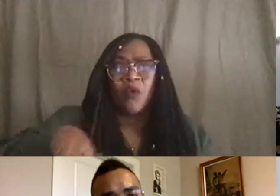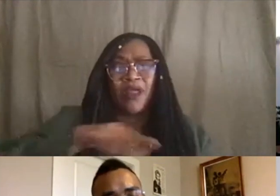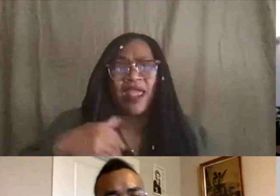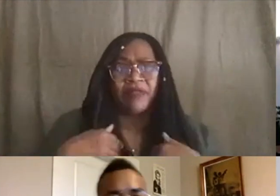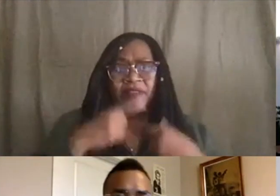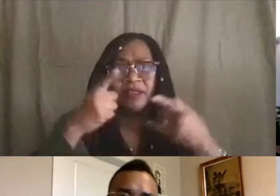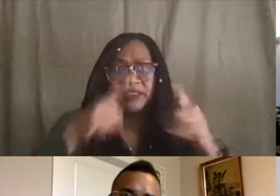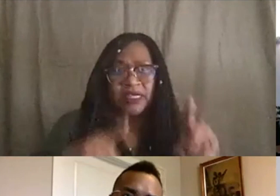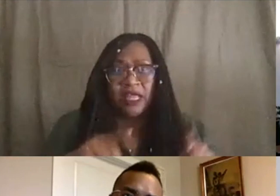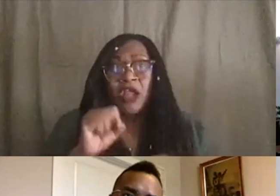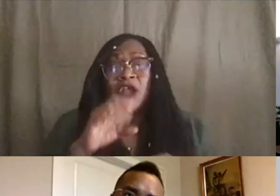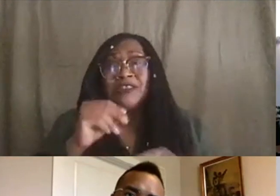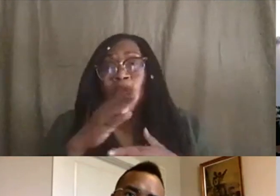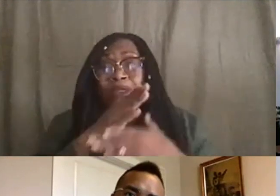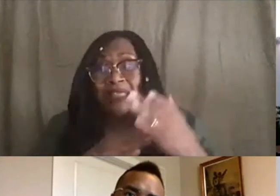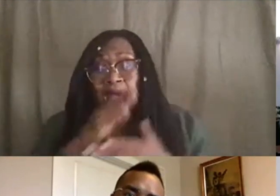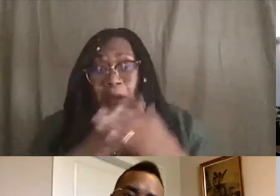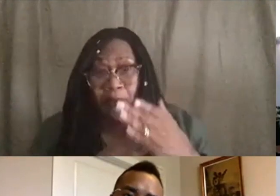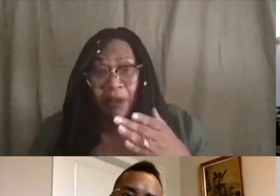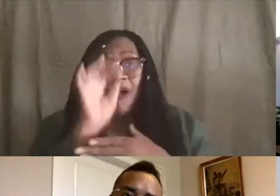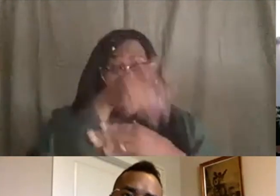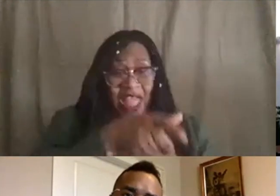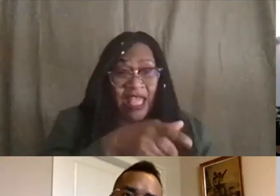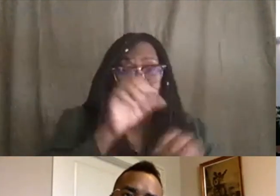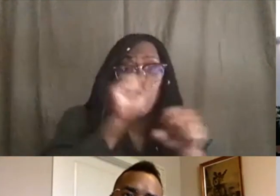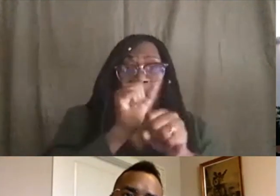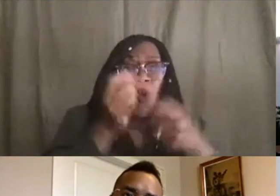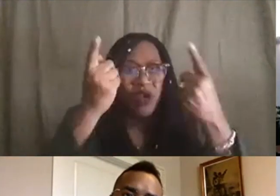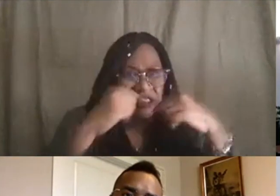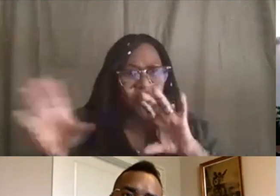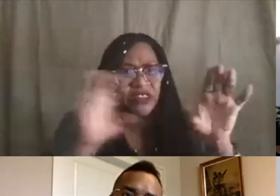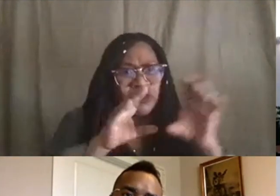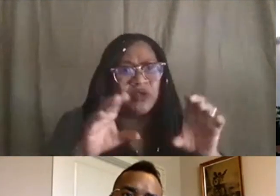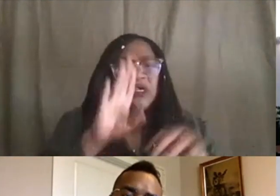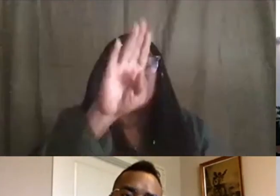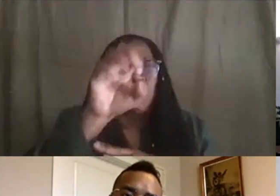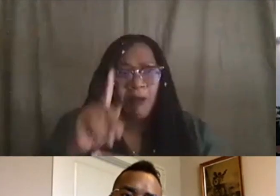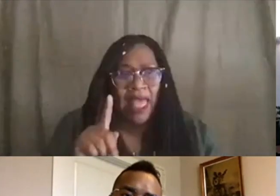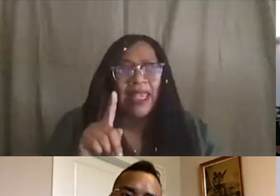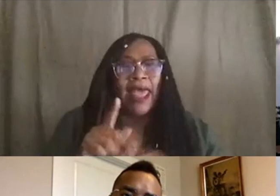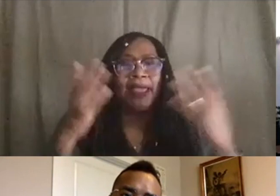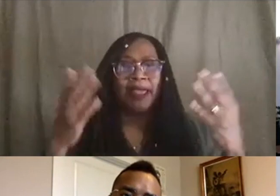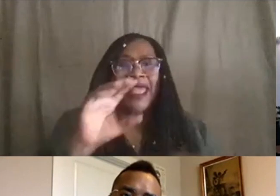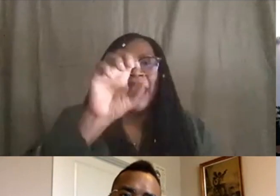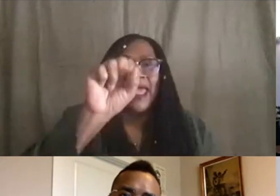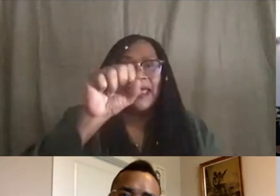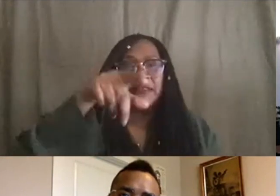so some of what the work tries to do is like reclaim a bit of space and point to that type